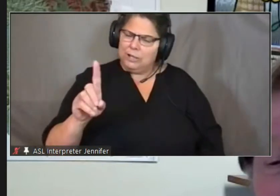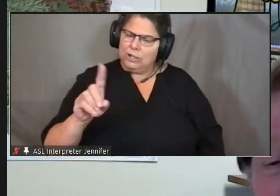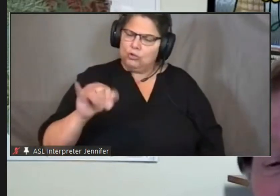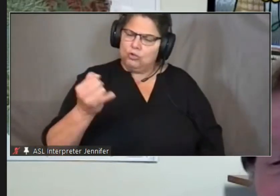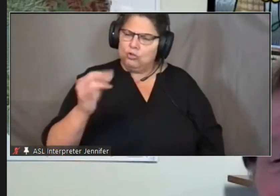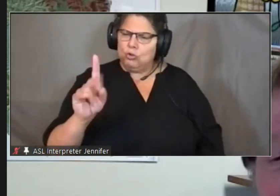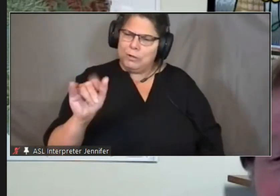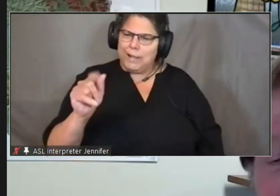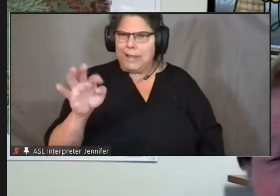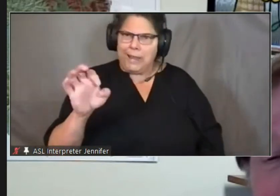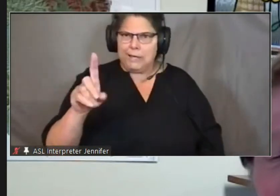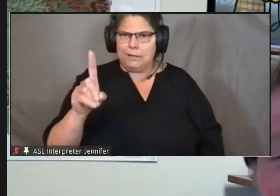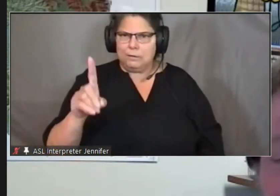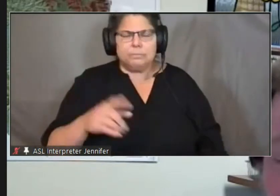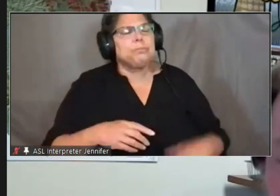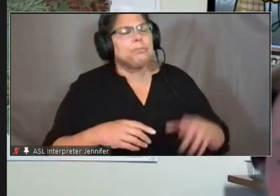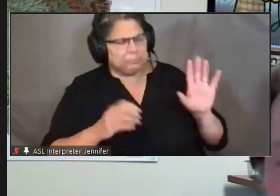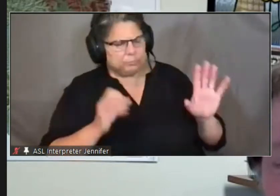the state had